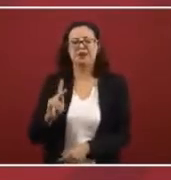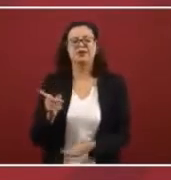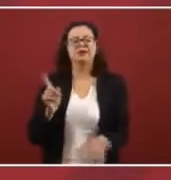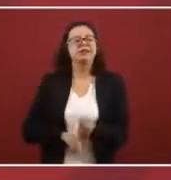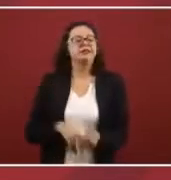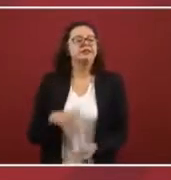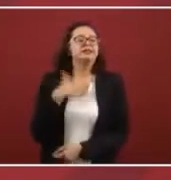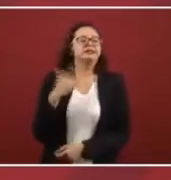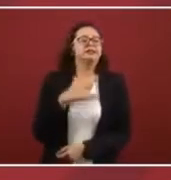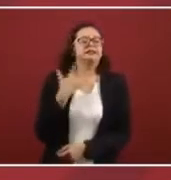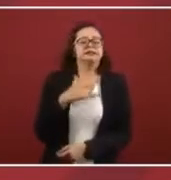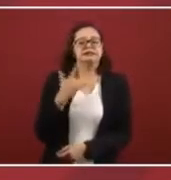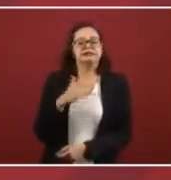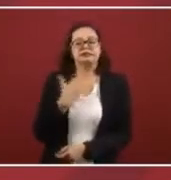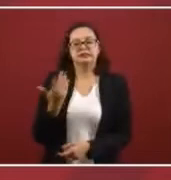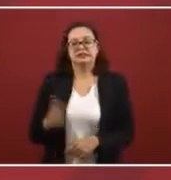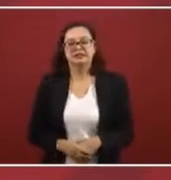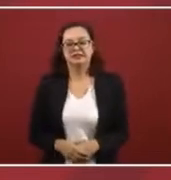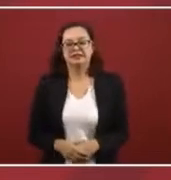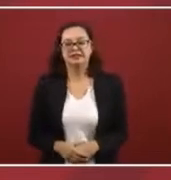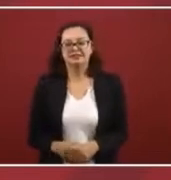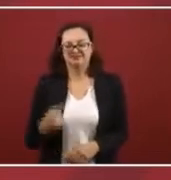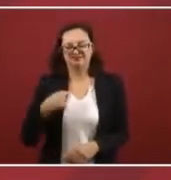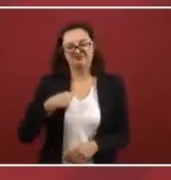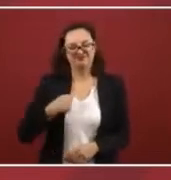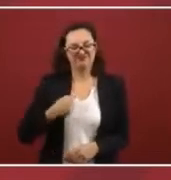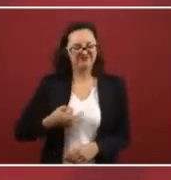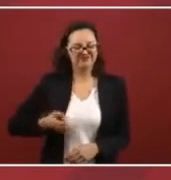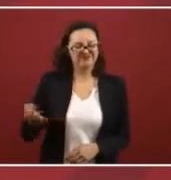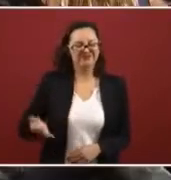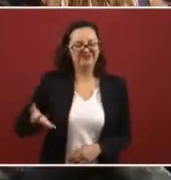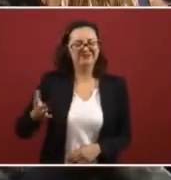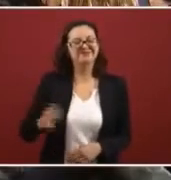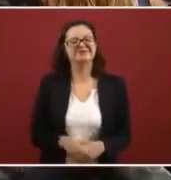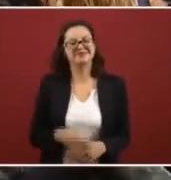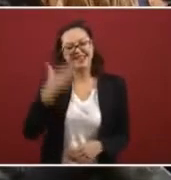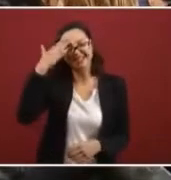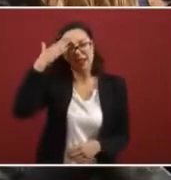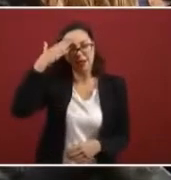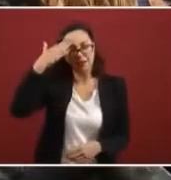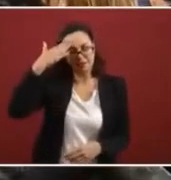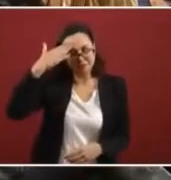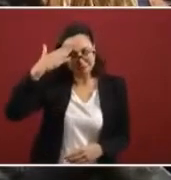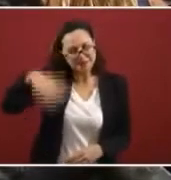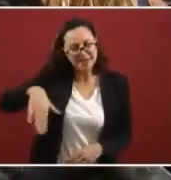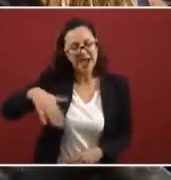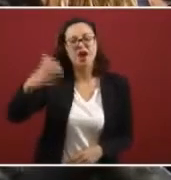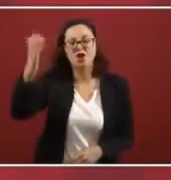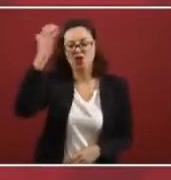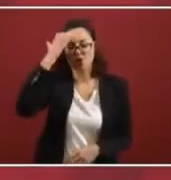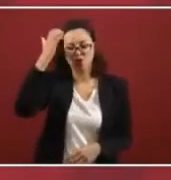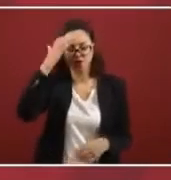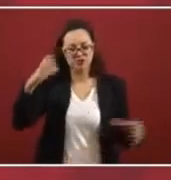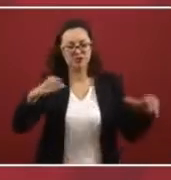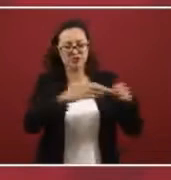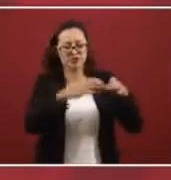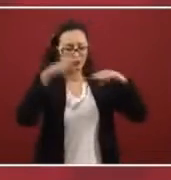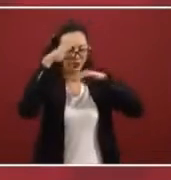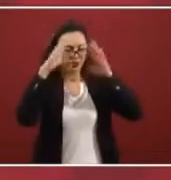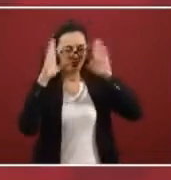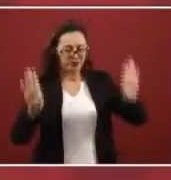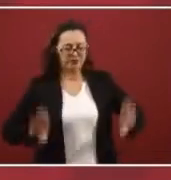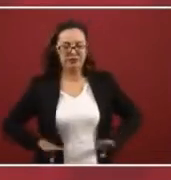But porque tengo un instinto certero. I have intuition. Y conozco muy bien a los conservadores. And I know